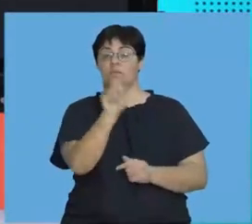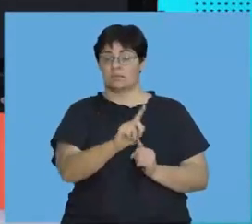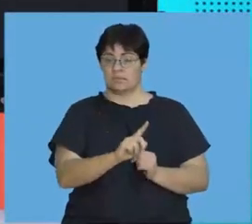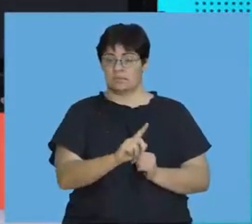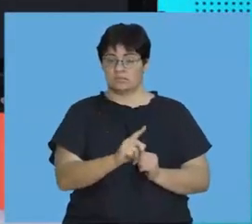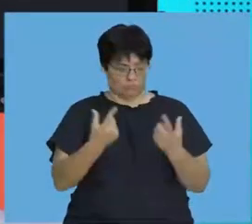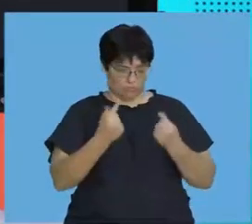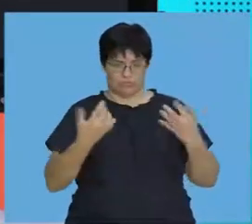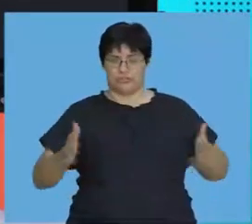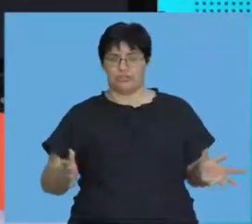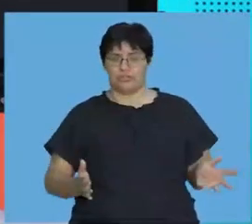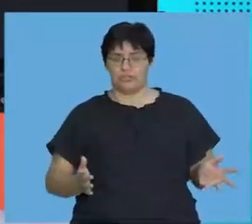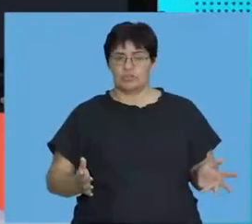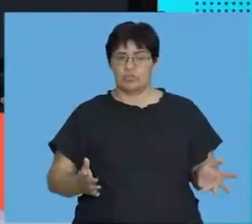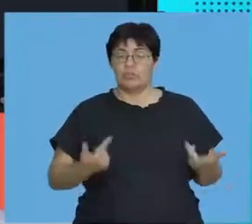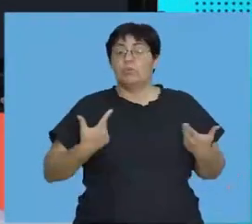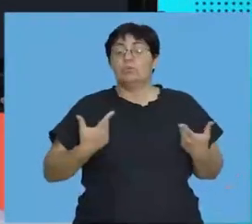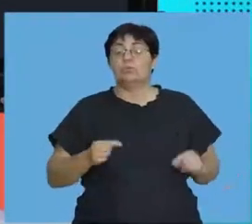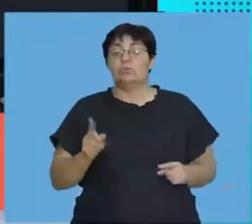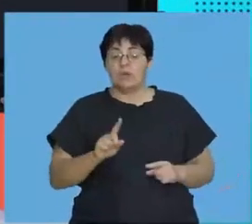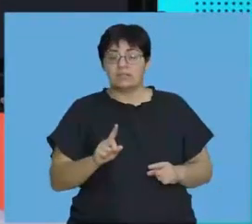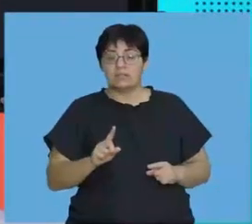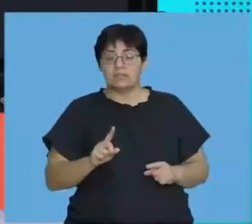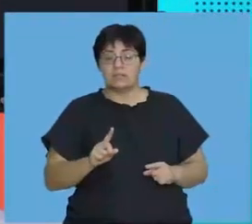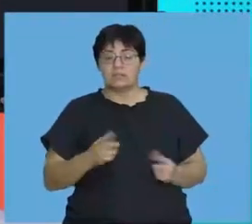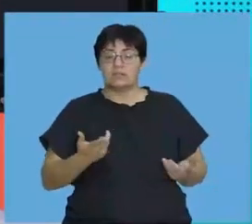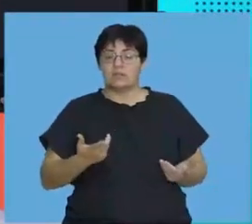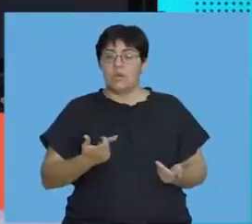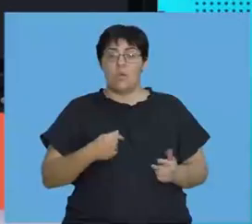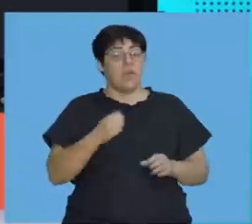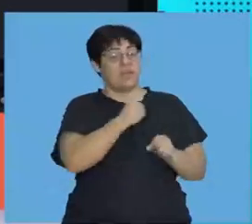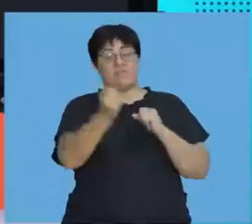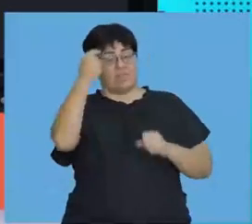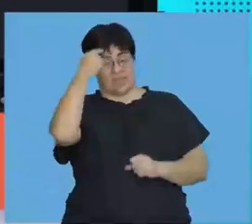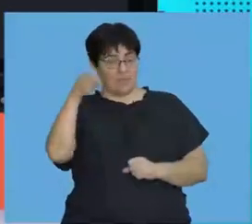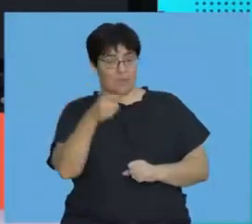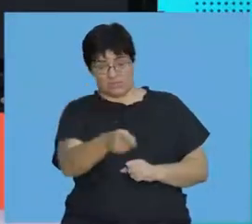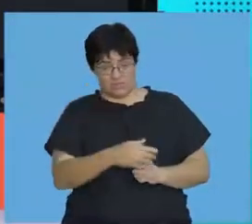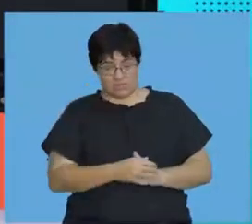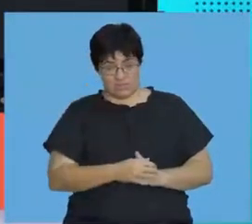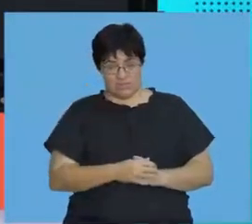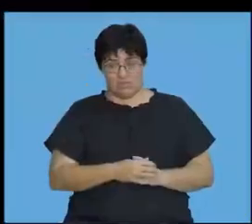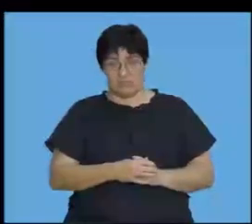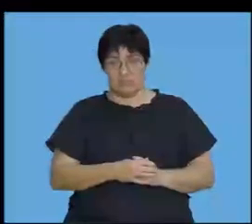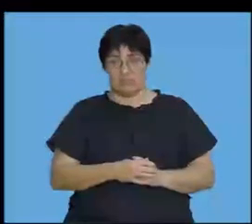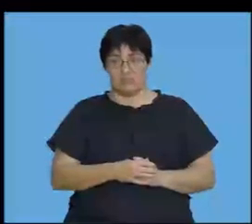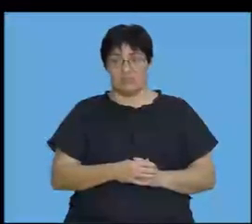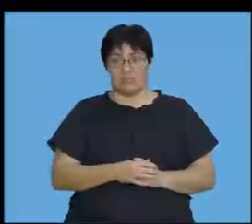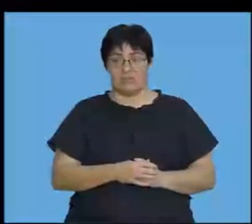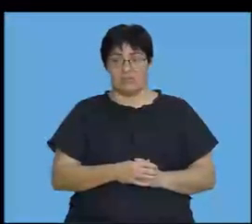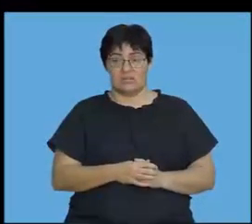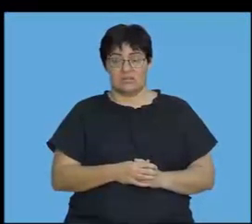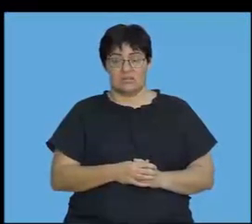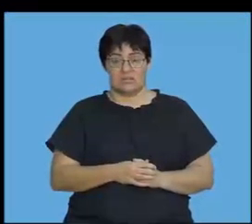just went ahead and did it. What we have done by default, without even thinking about it, is we've